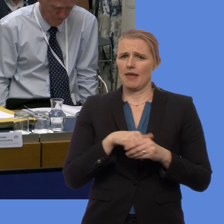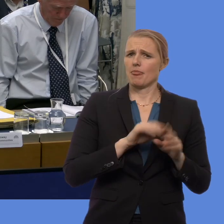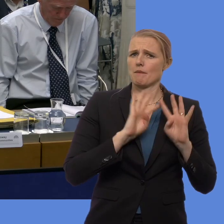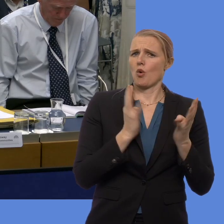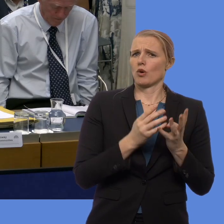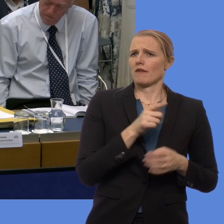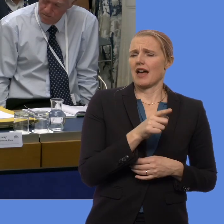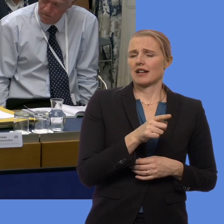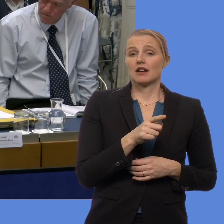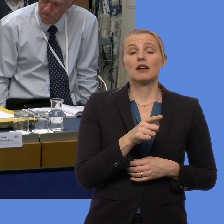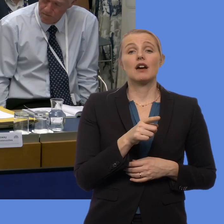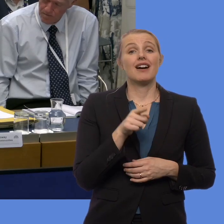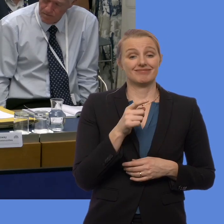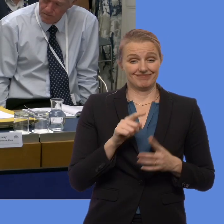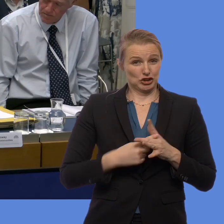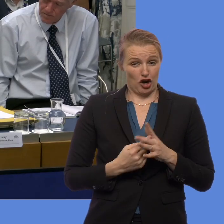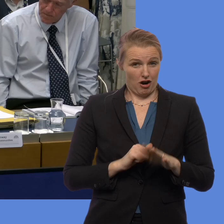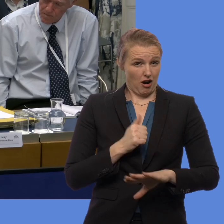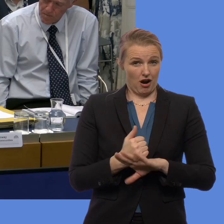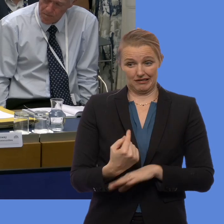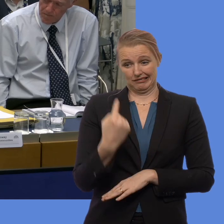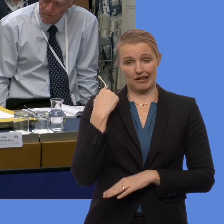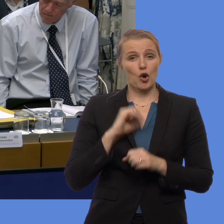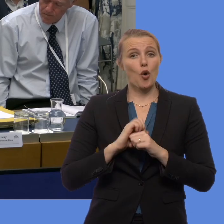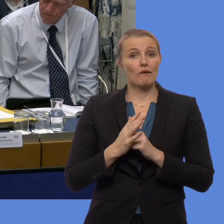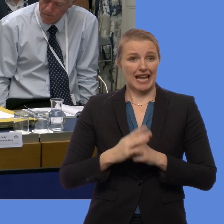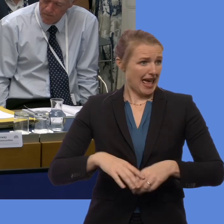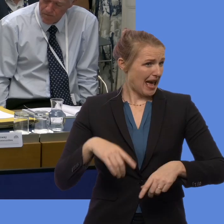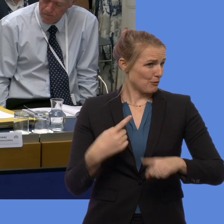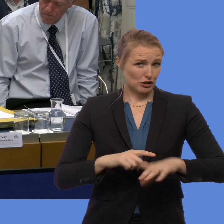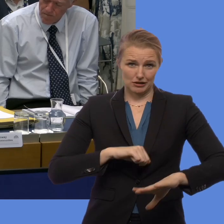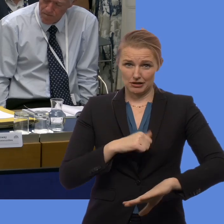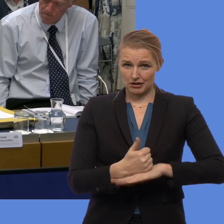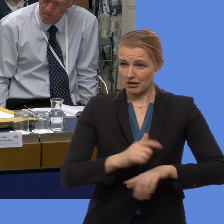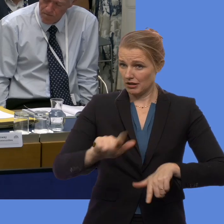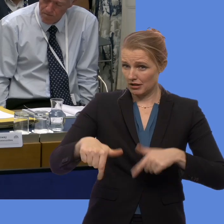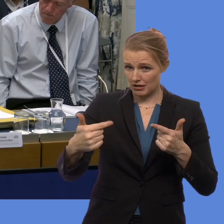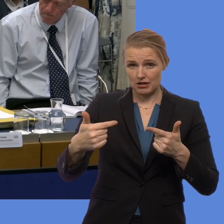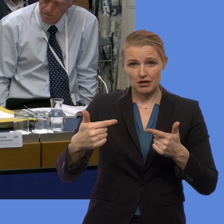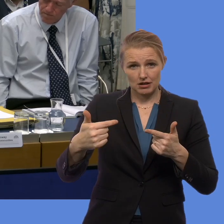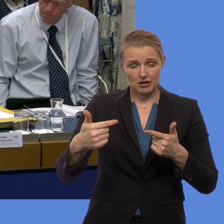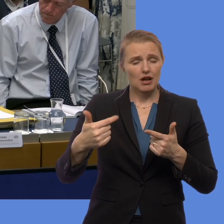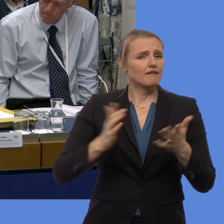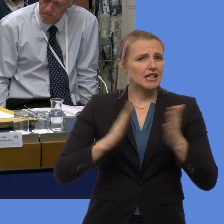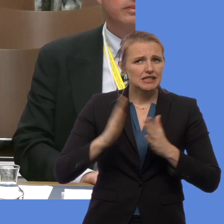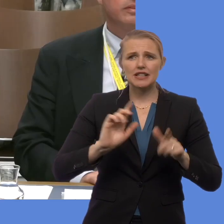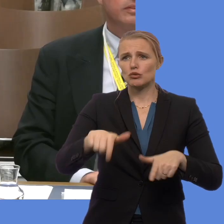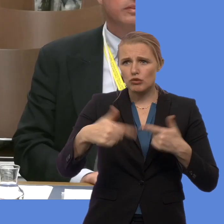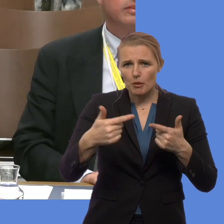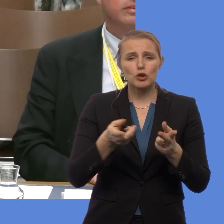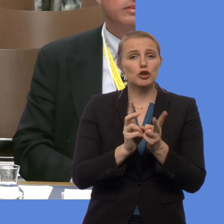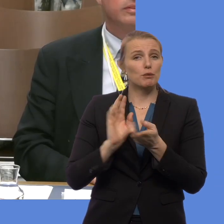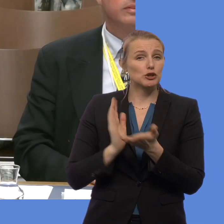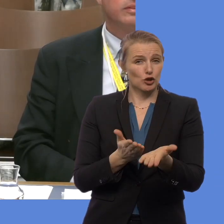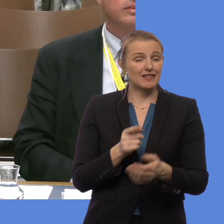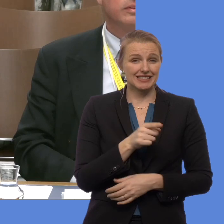And that has evolved from the COVID emergency intervention to a remote and face-to-face interpreting